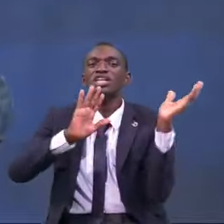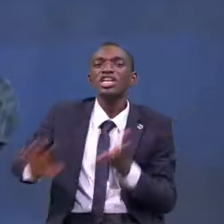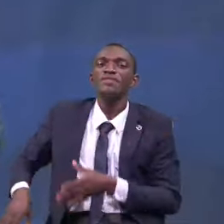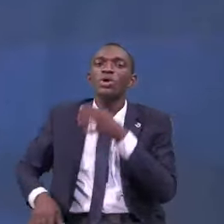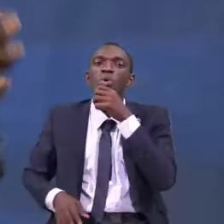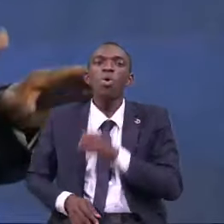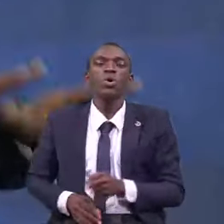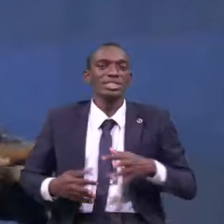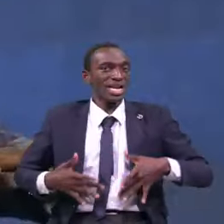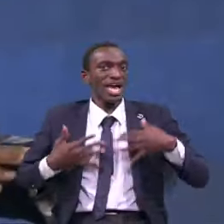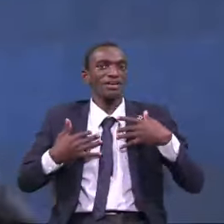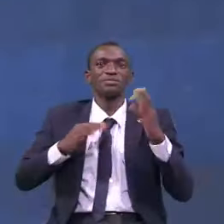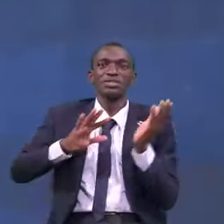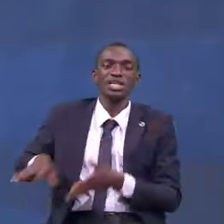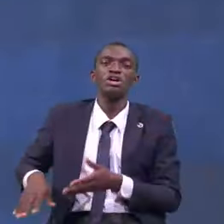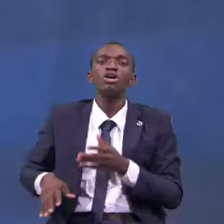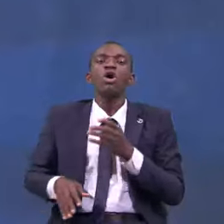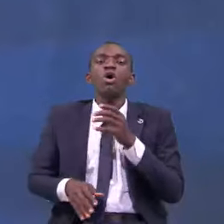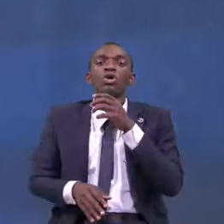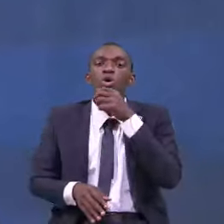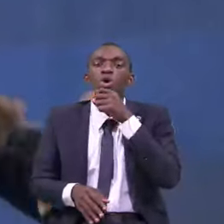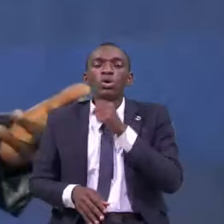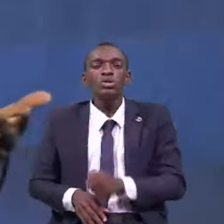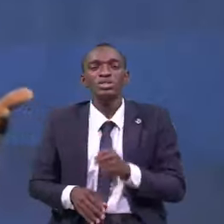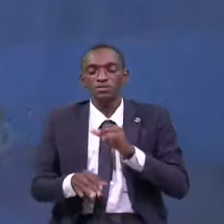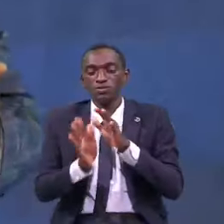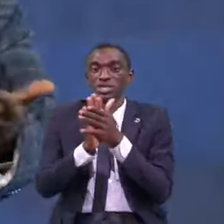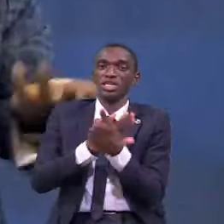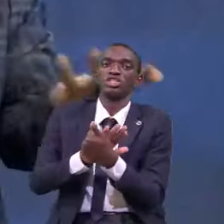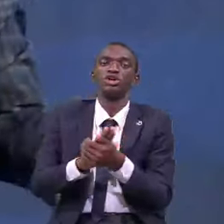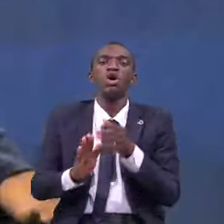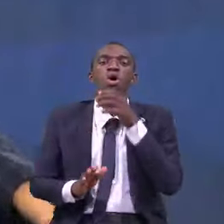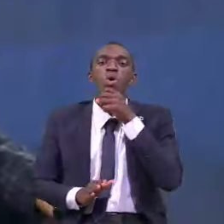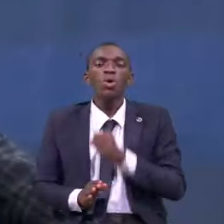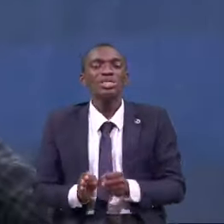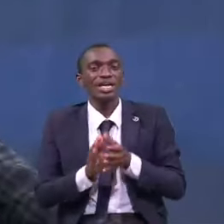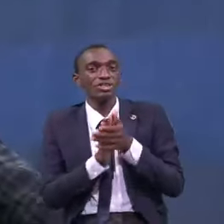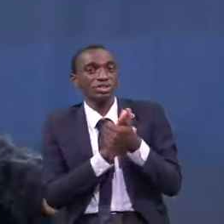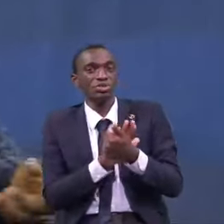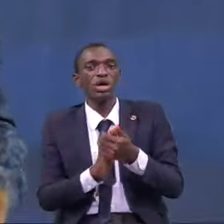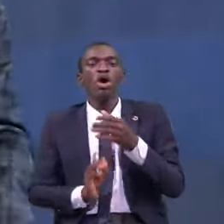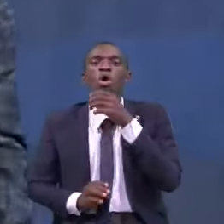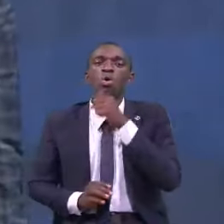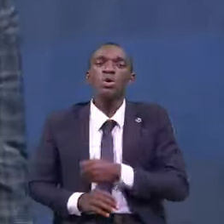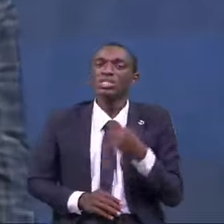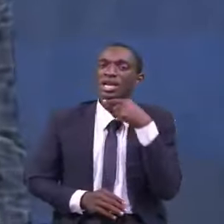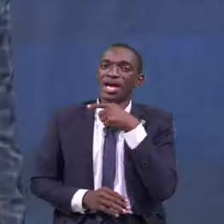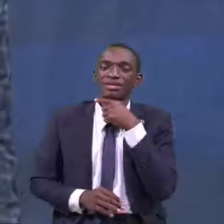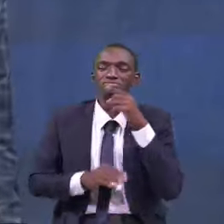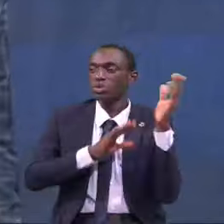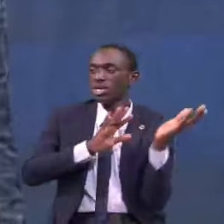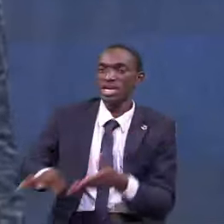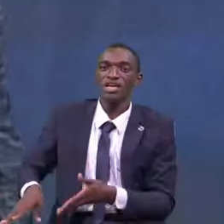old fornication there. They leave the old adultery there. They leave the old leprosy there, and now